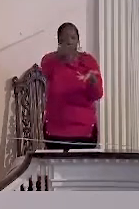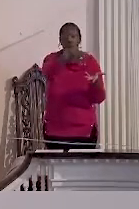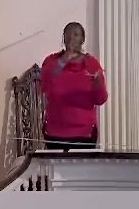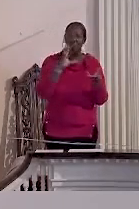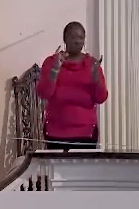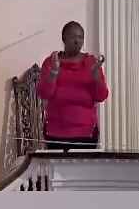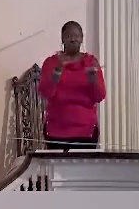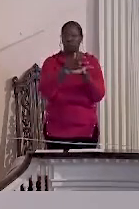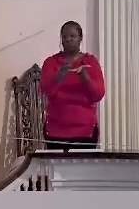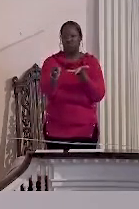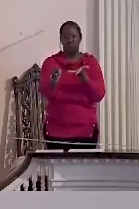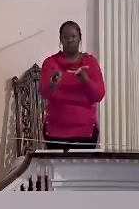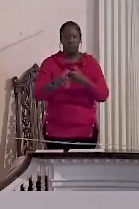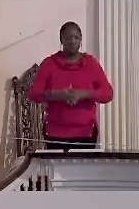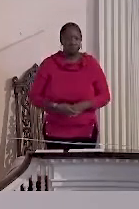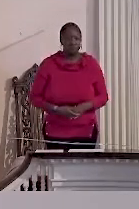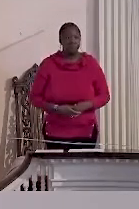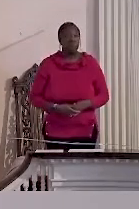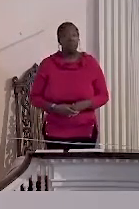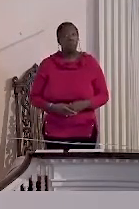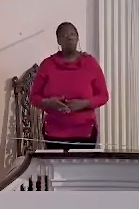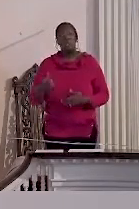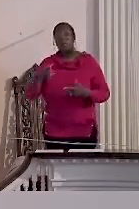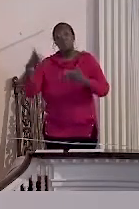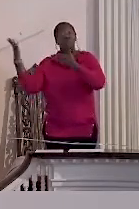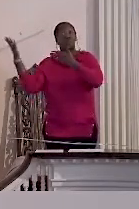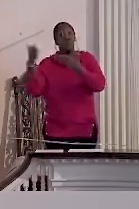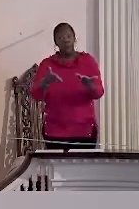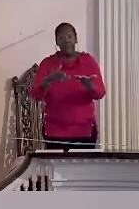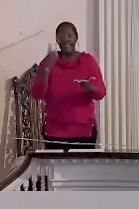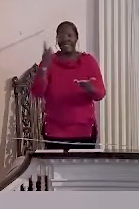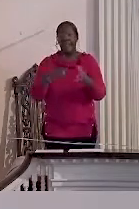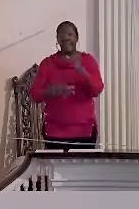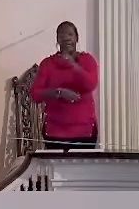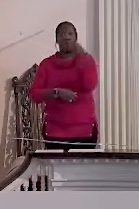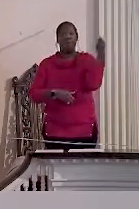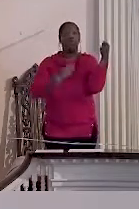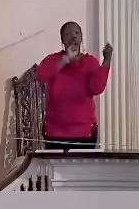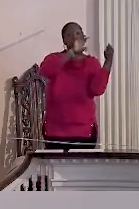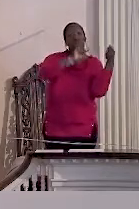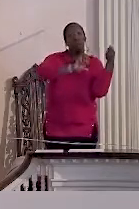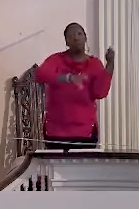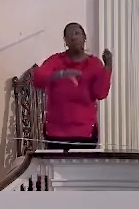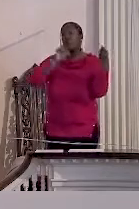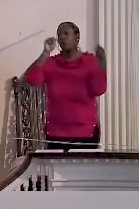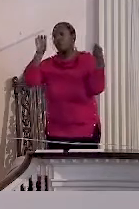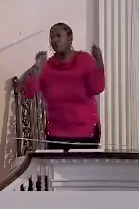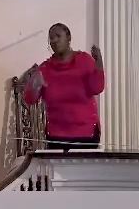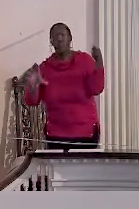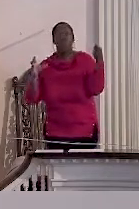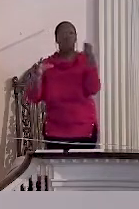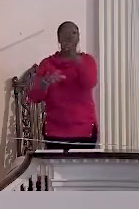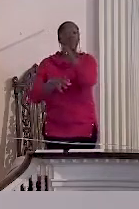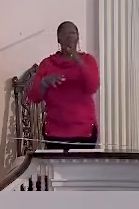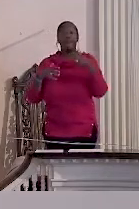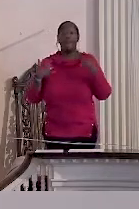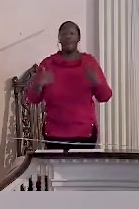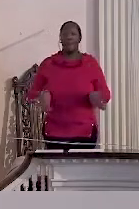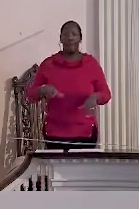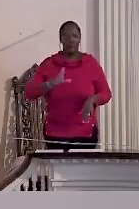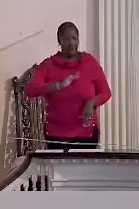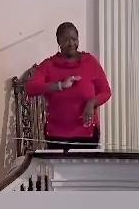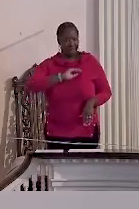fast. Bringing something to that pantry will feed your soul, and every person who receives